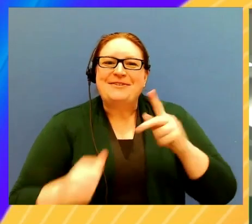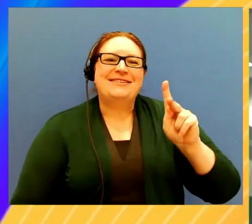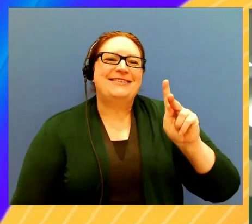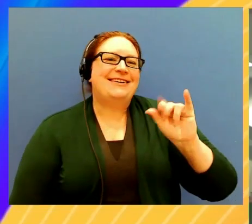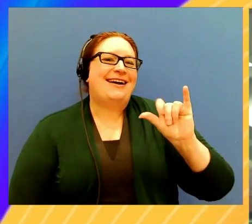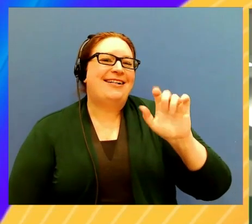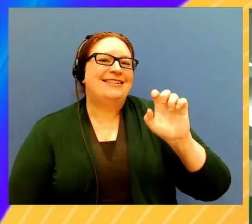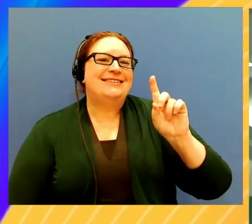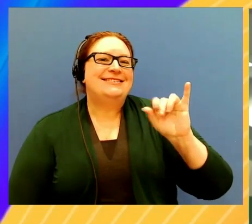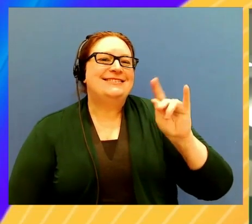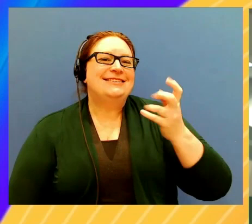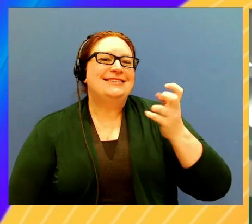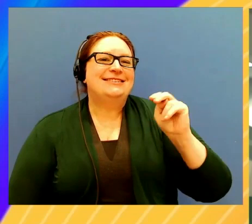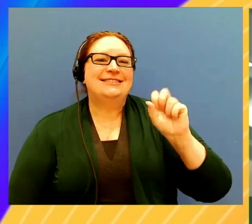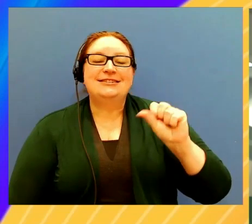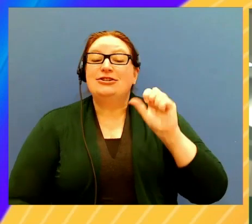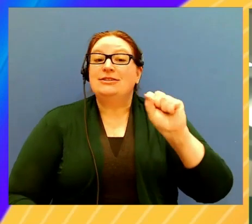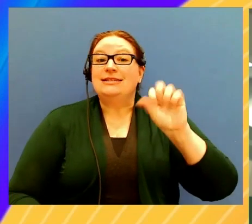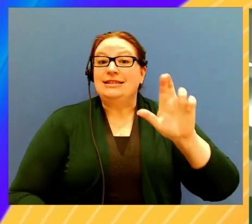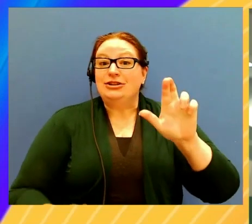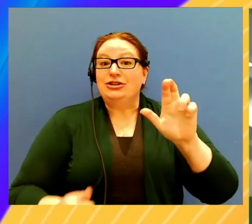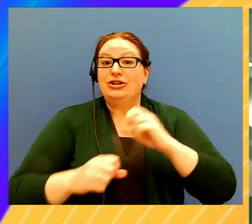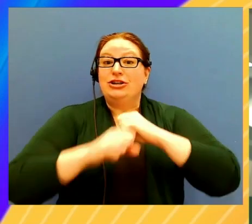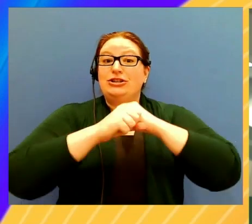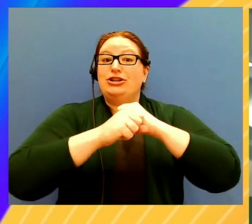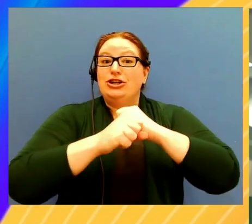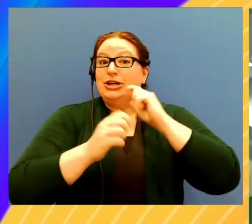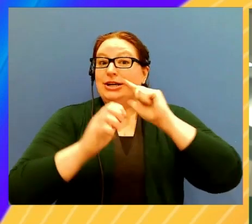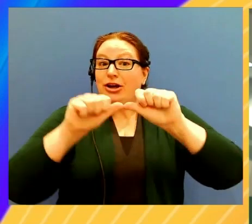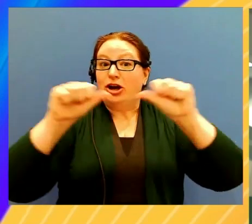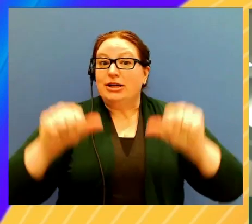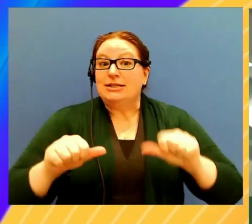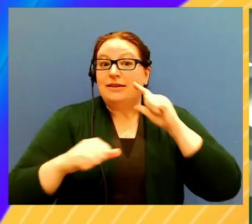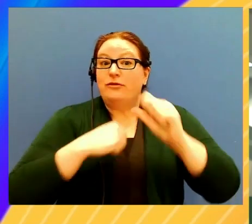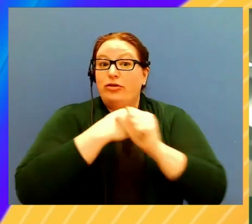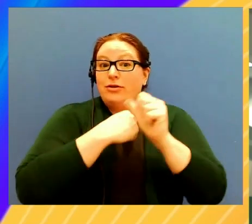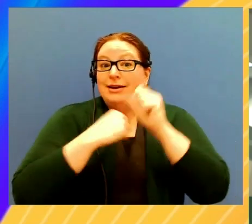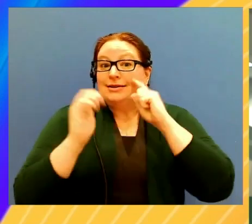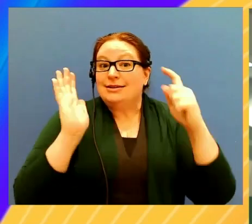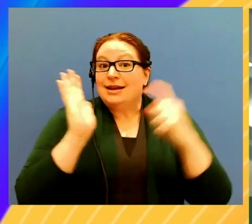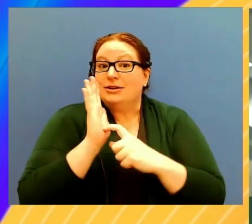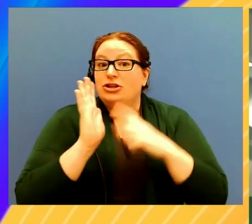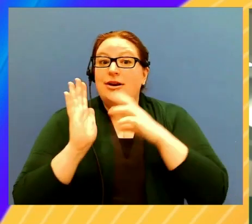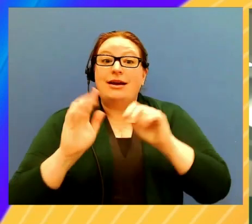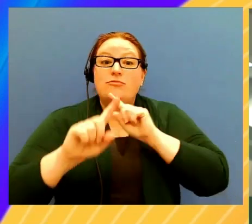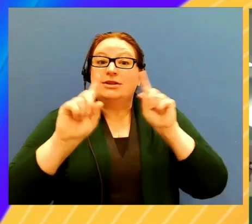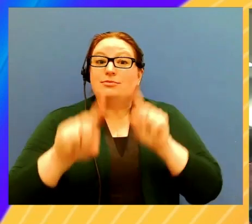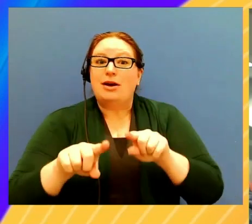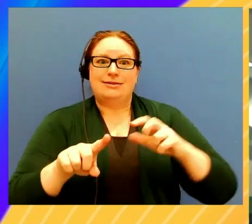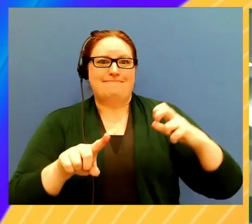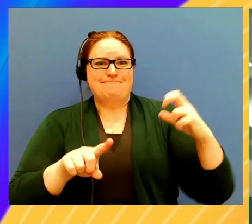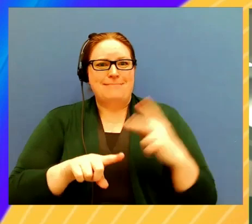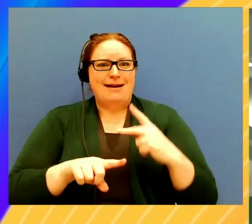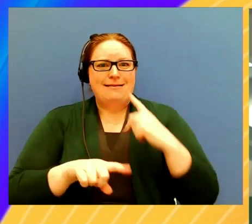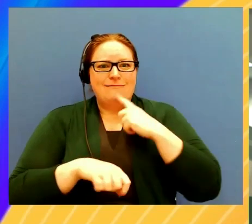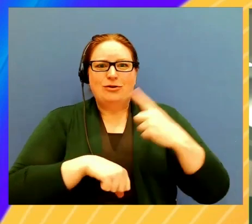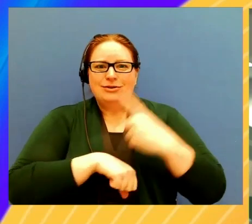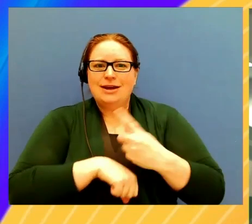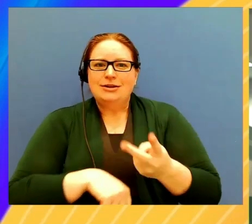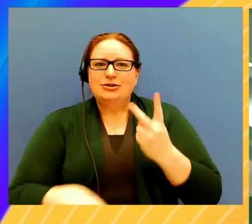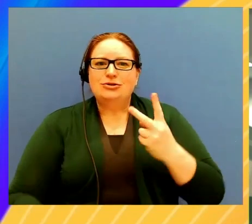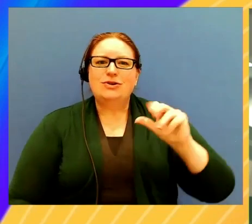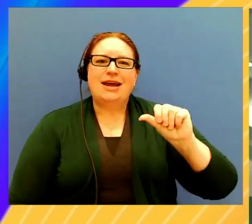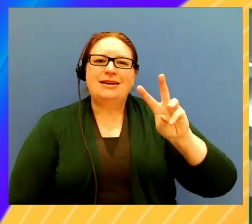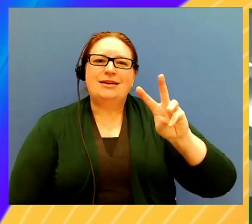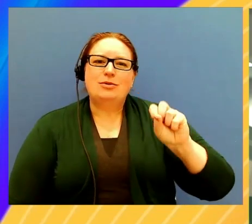your senior security solution architect that focuses on threat detection and incident response. Coming back from day 2, AWS Summit,